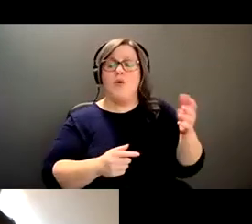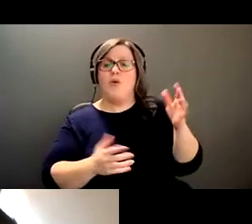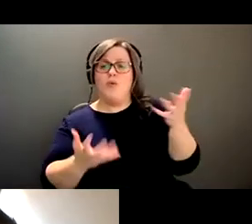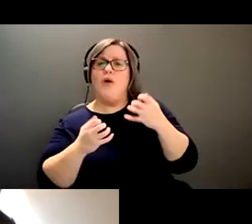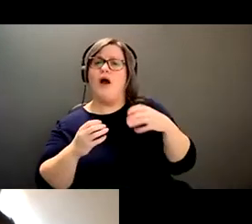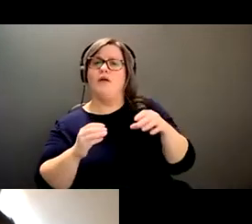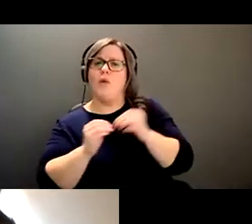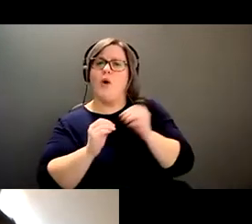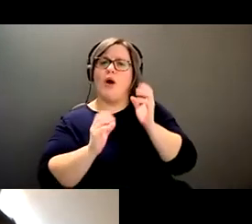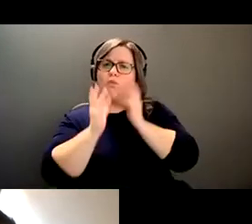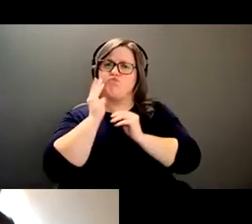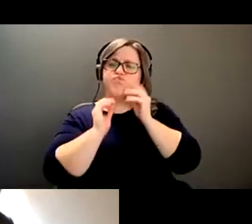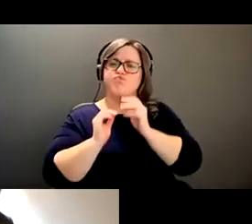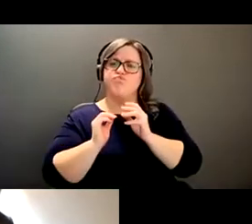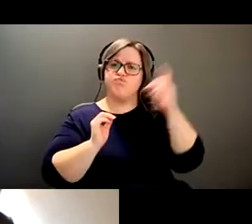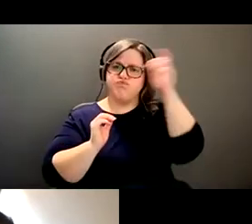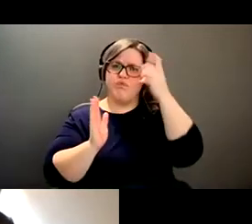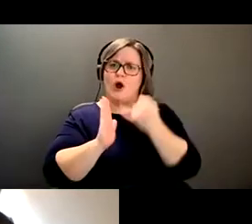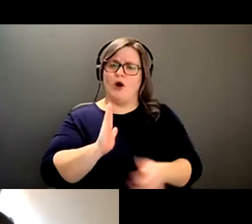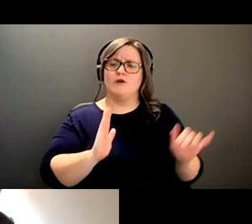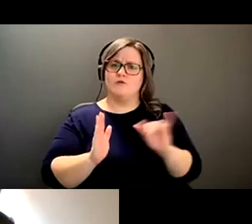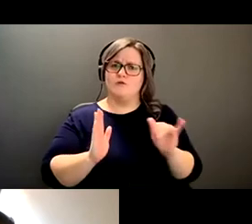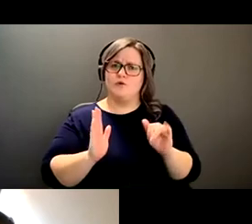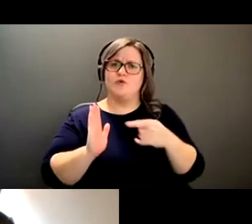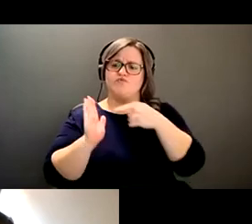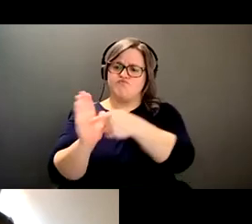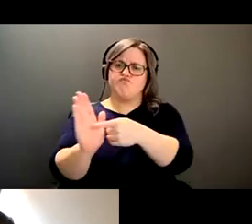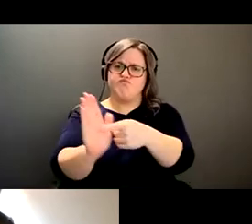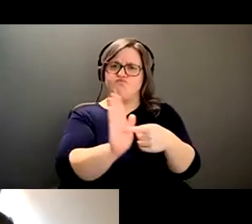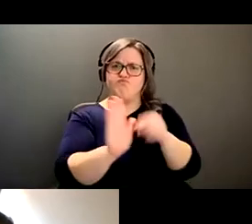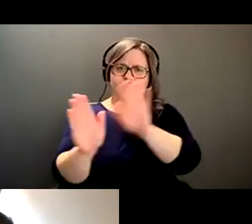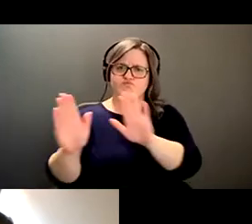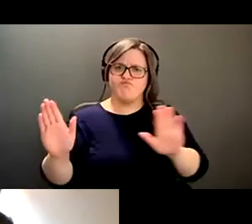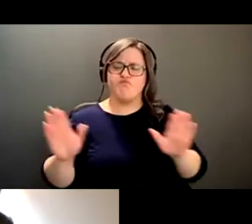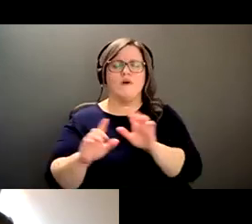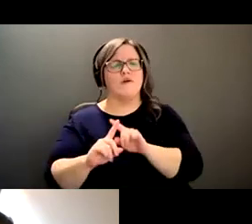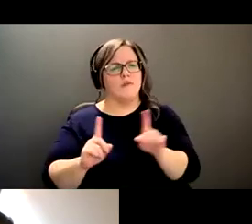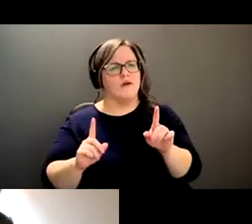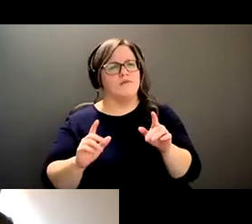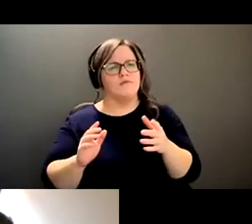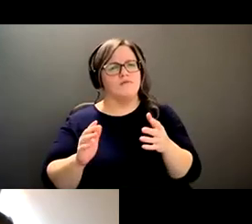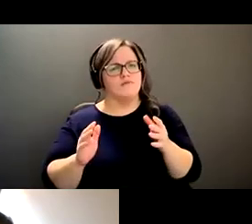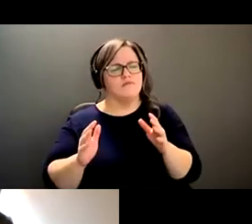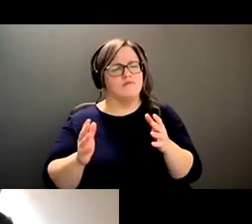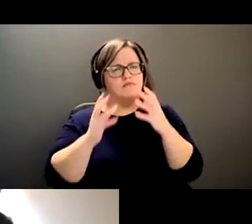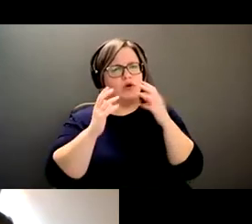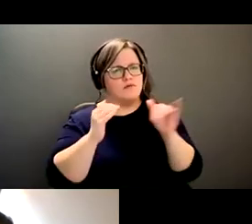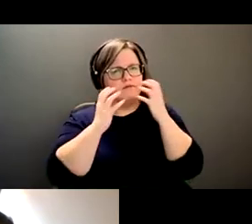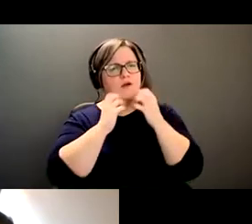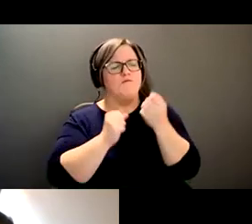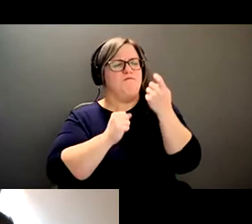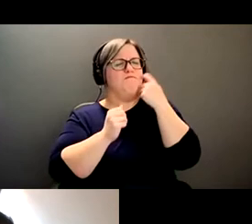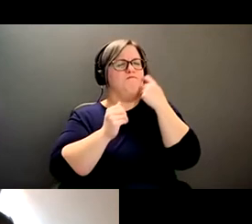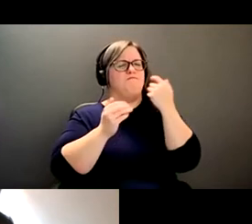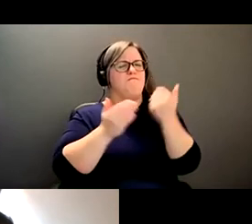and mid-career. So, you know, it was this really interesting dynamic of, and